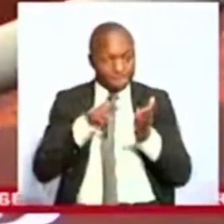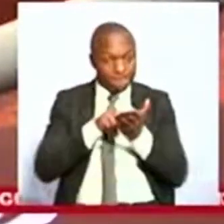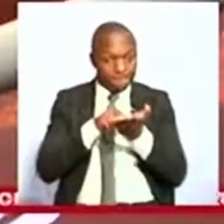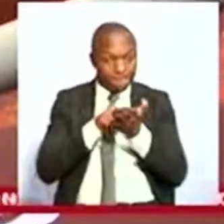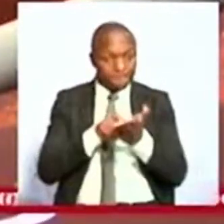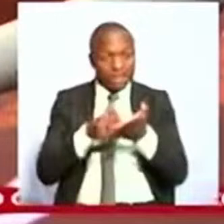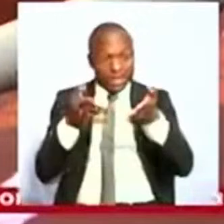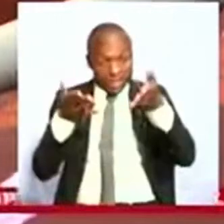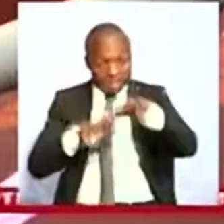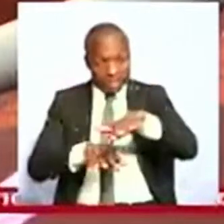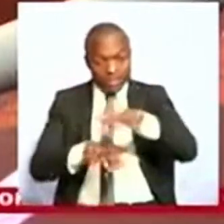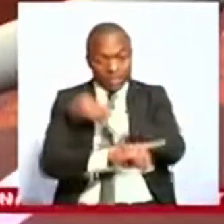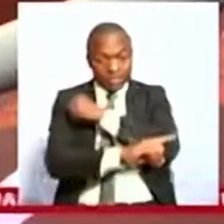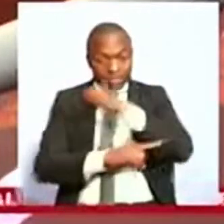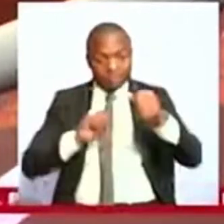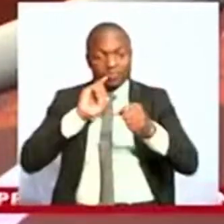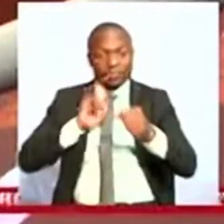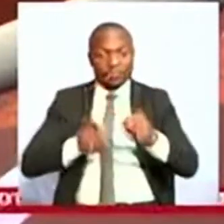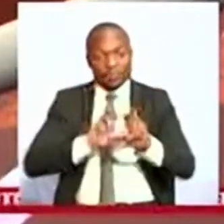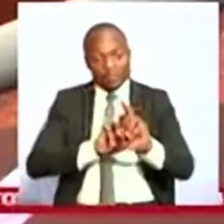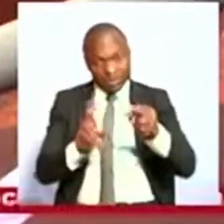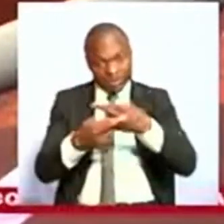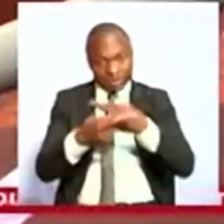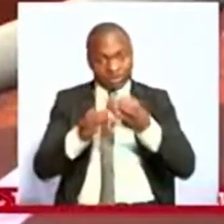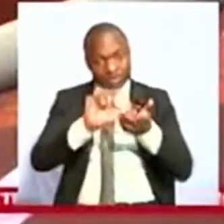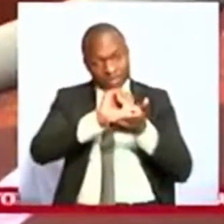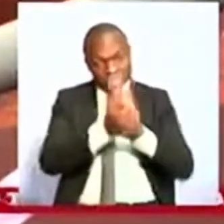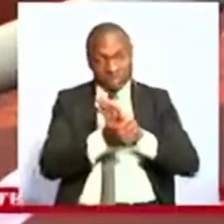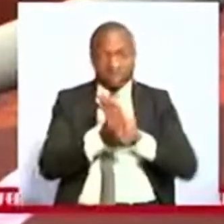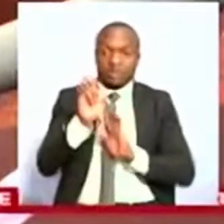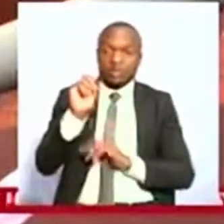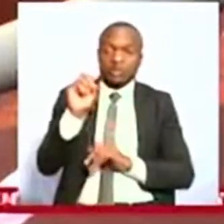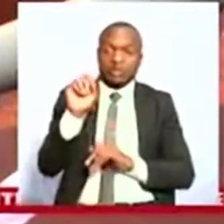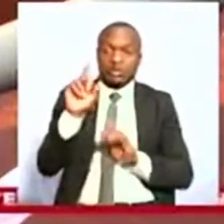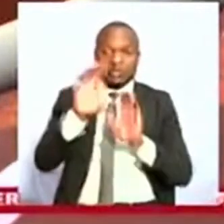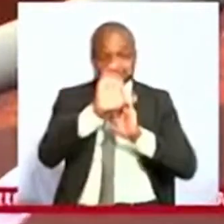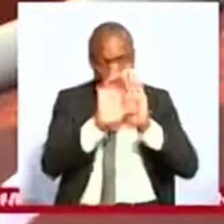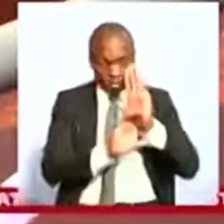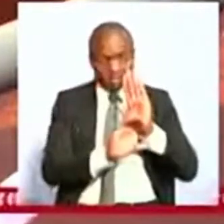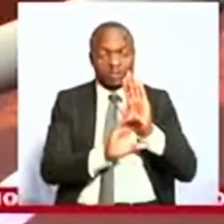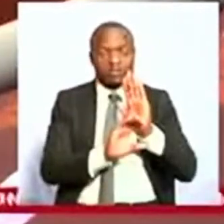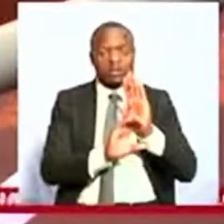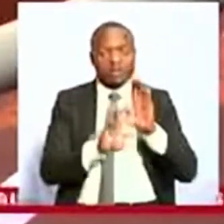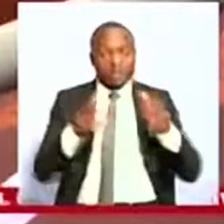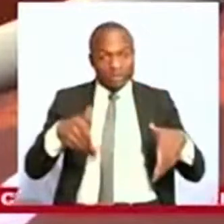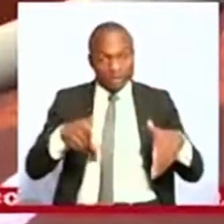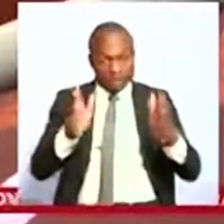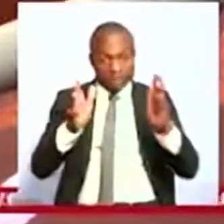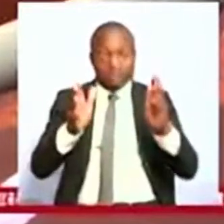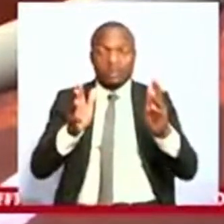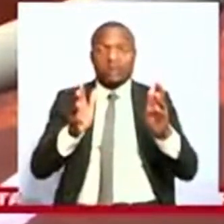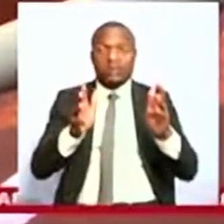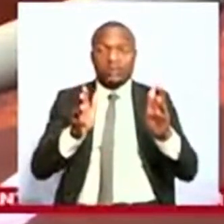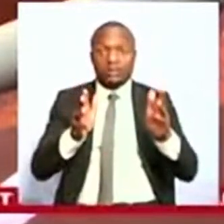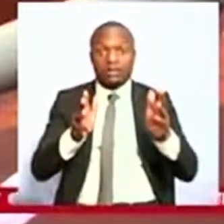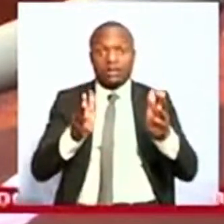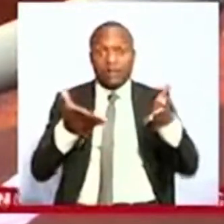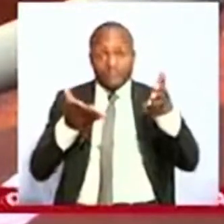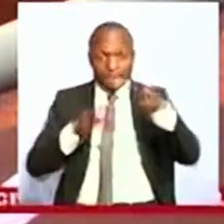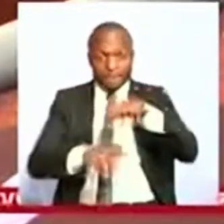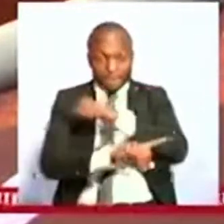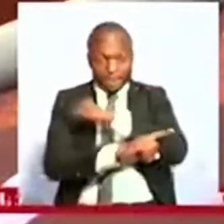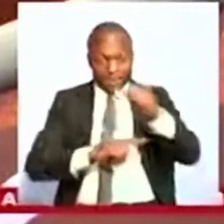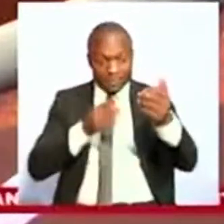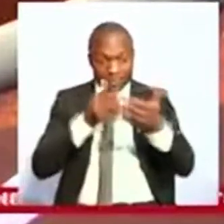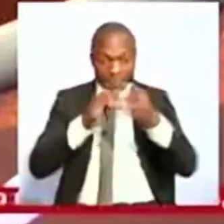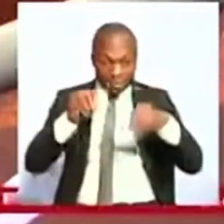the death penalty must be repealed from Article 12 of the Constitution, which allows the imposition of the death penalty, as